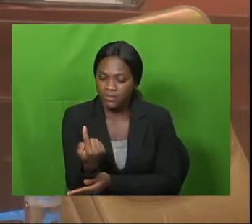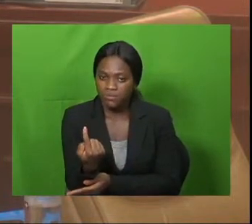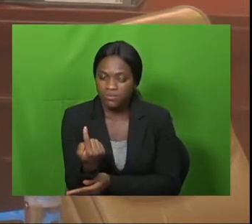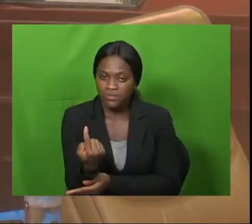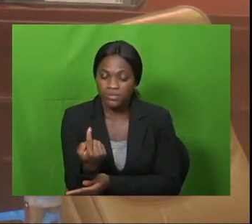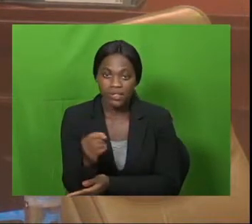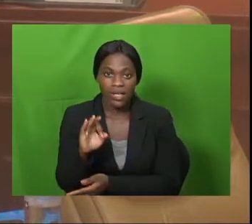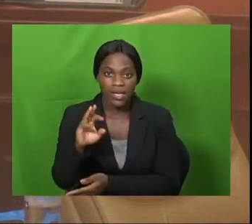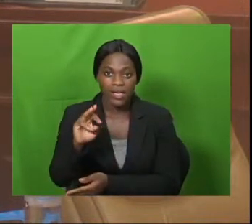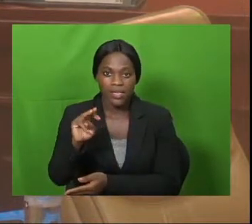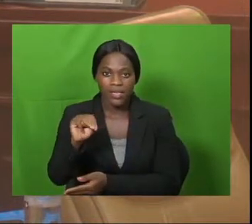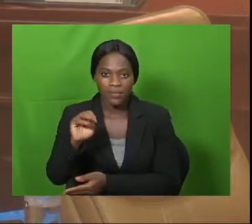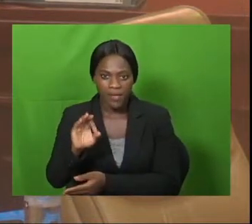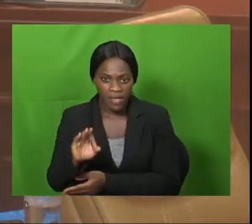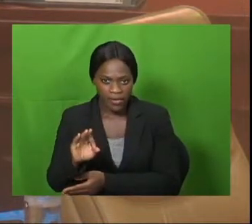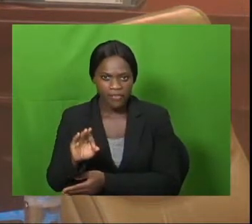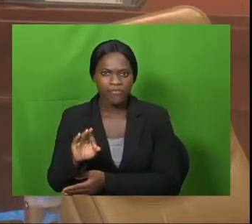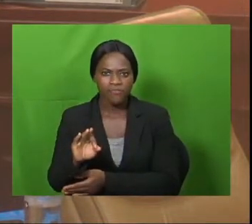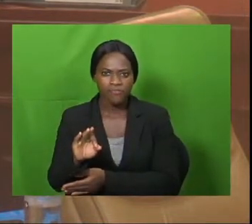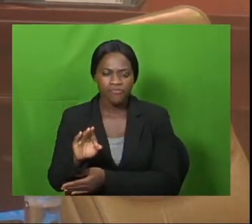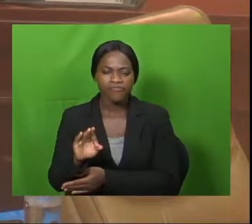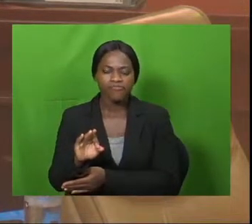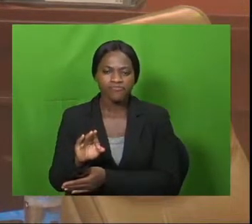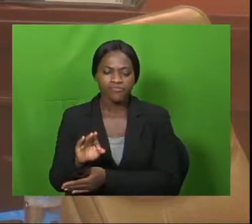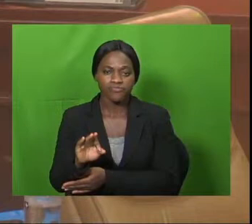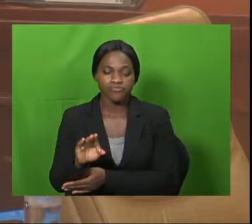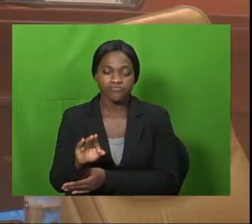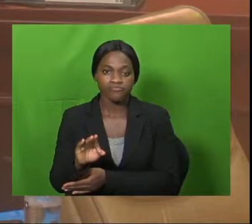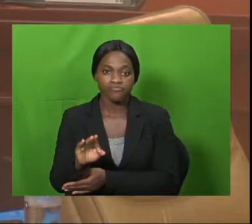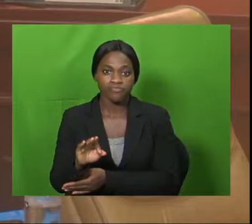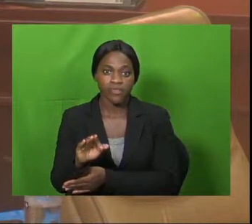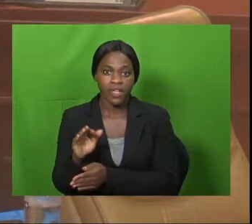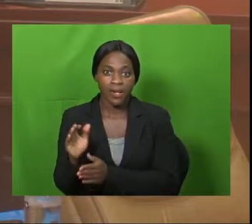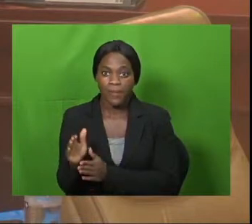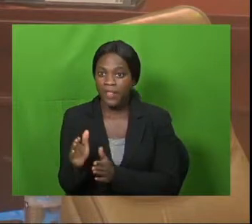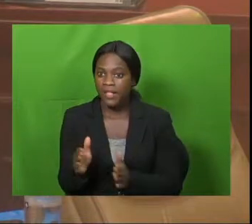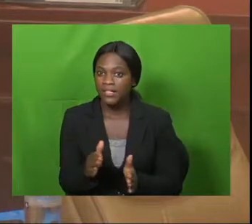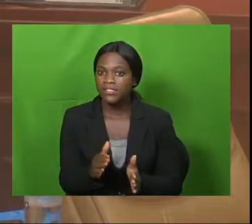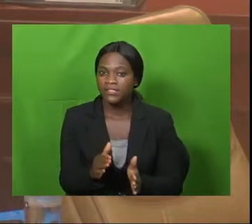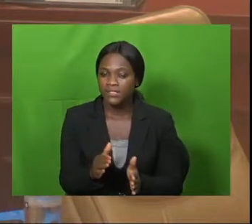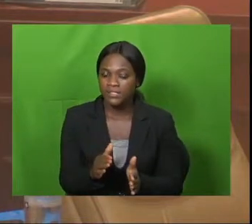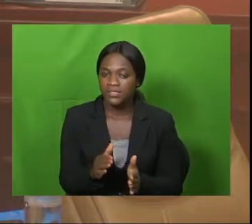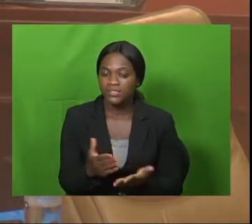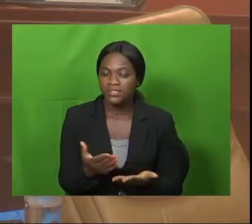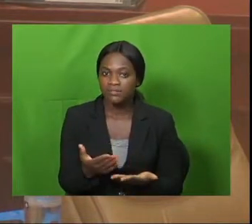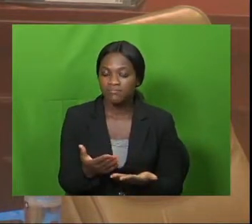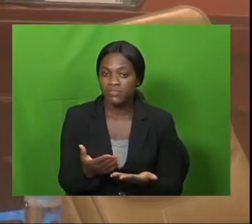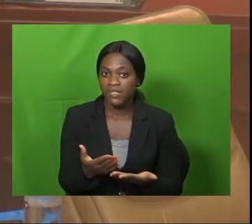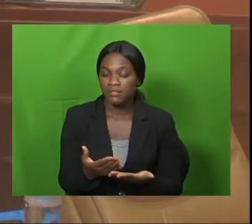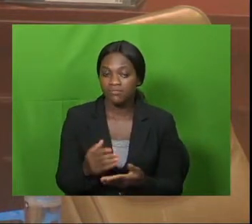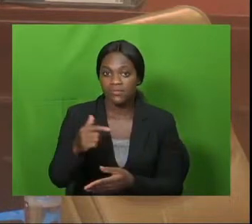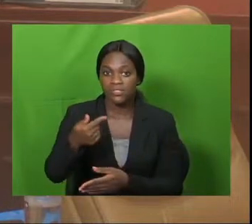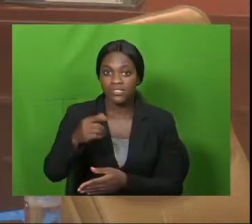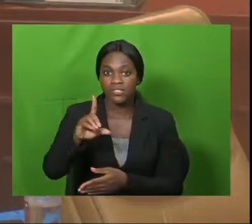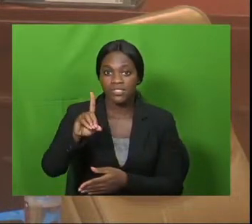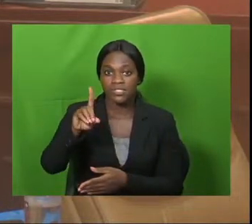Fund estimating that median global GDP dropped